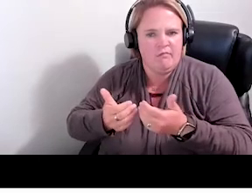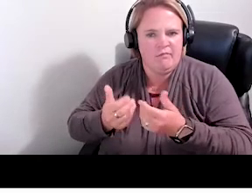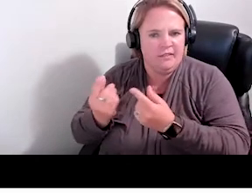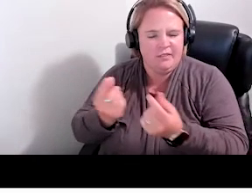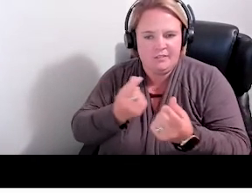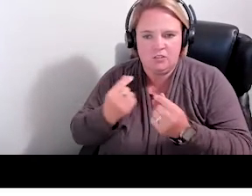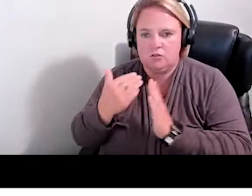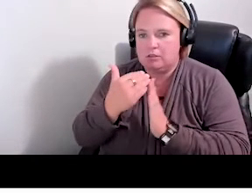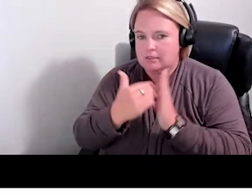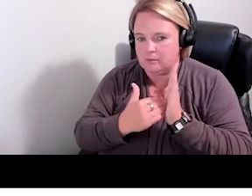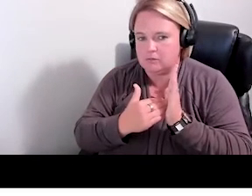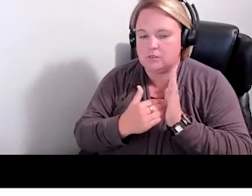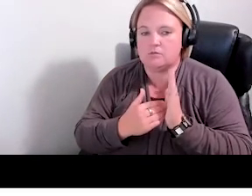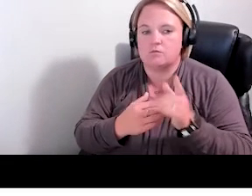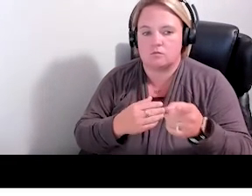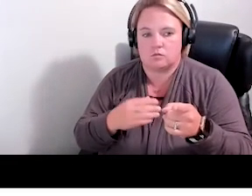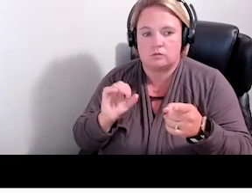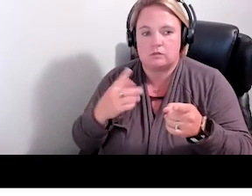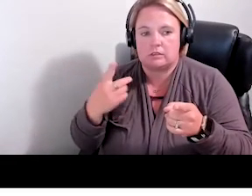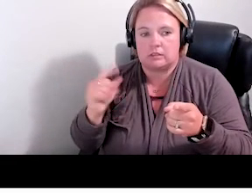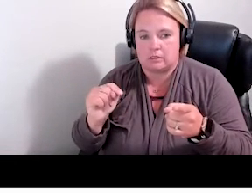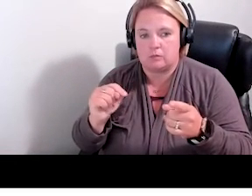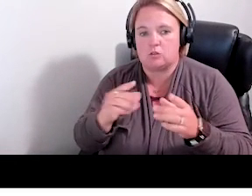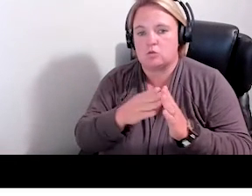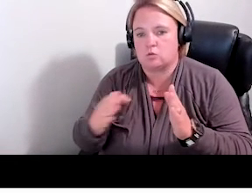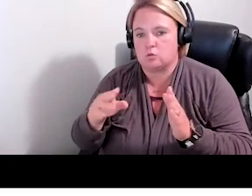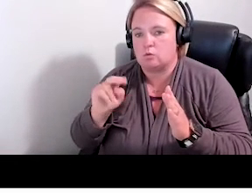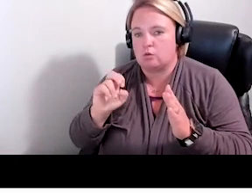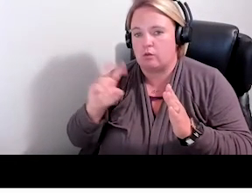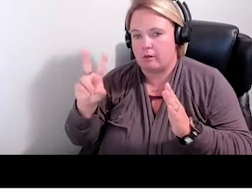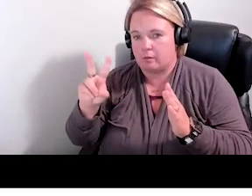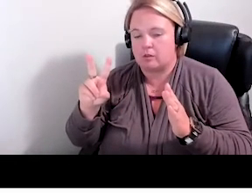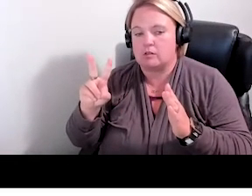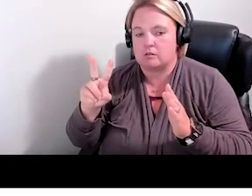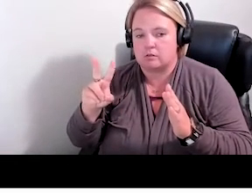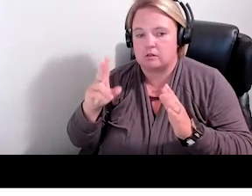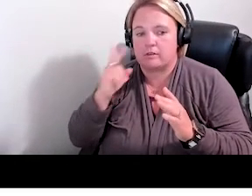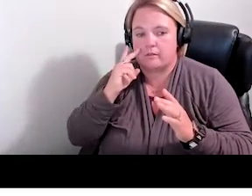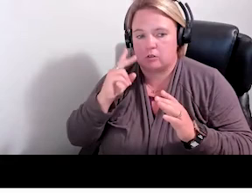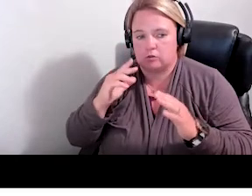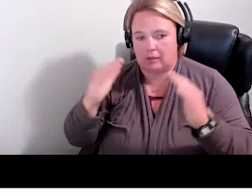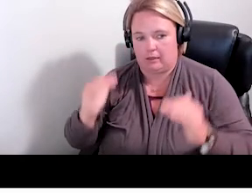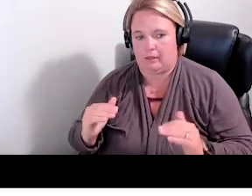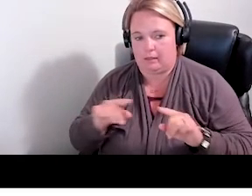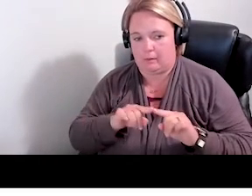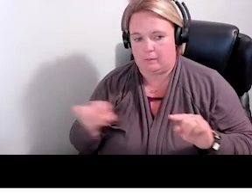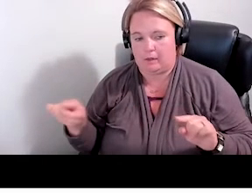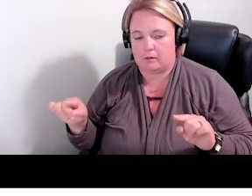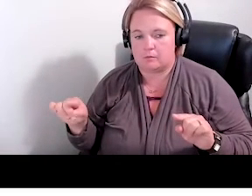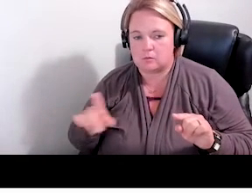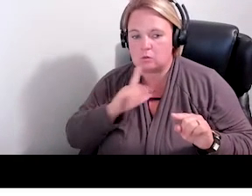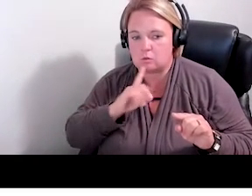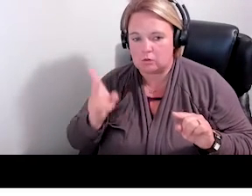So you see here, we're looking at September, between September and November. If you look at the bottom of the chart, that's really looking at